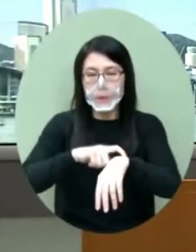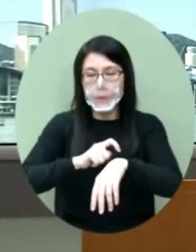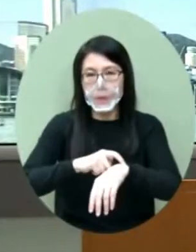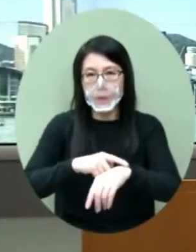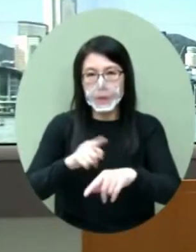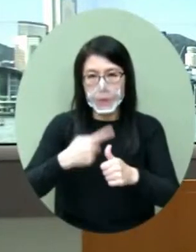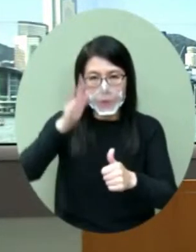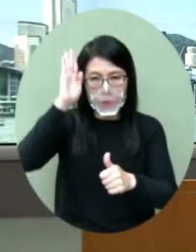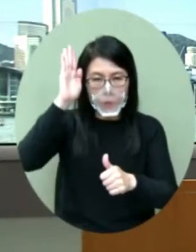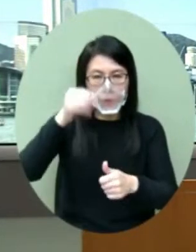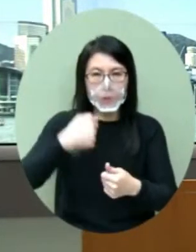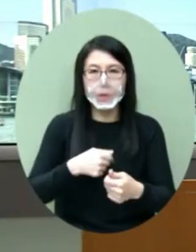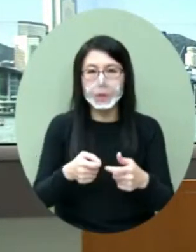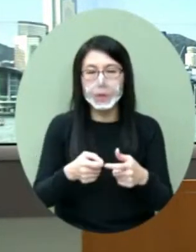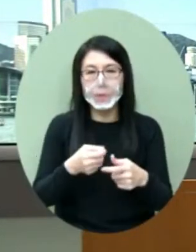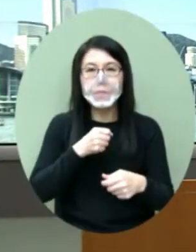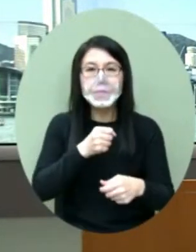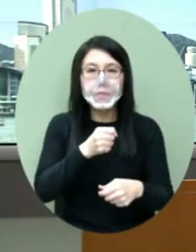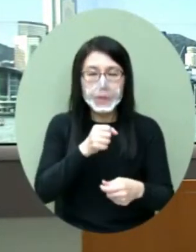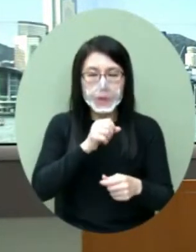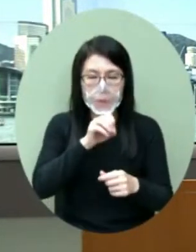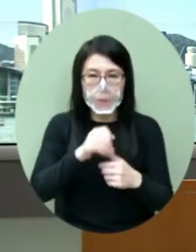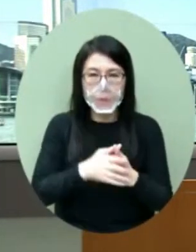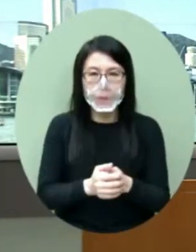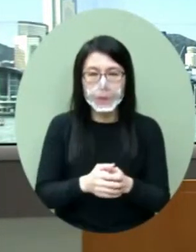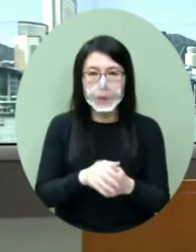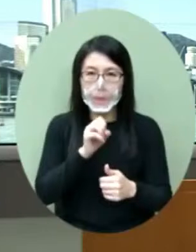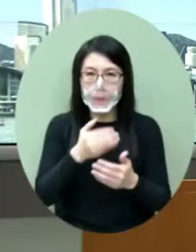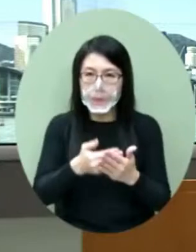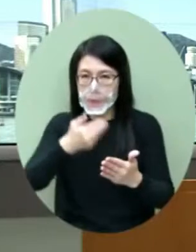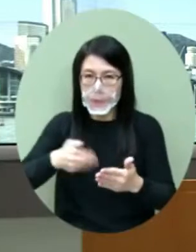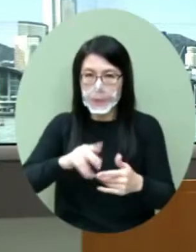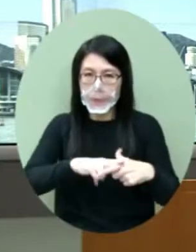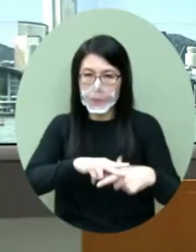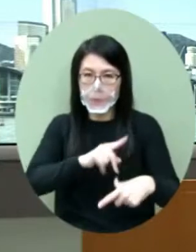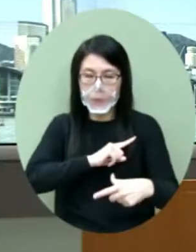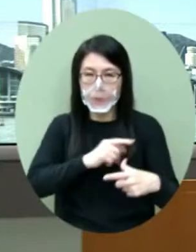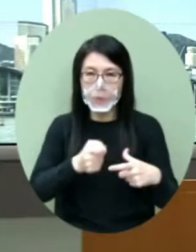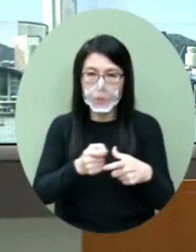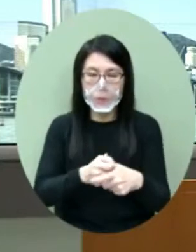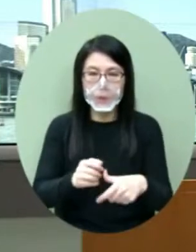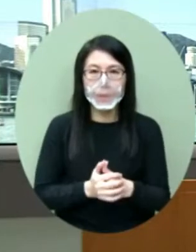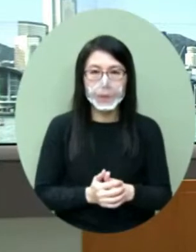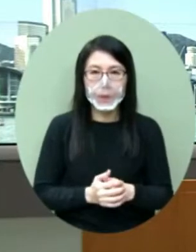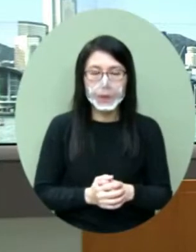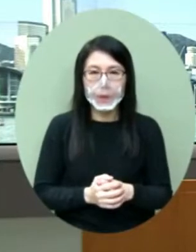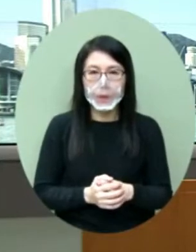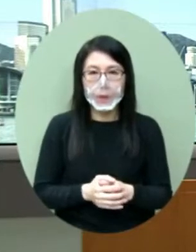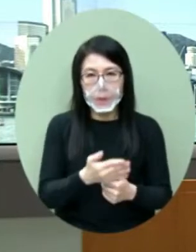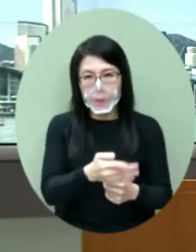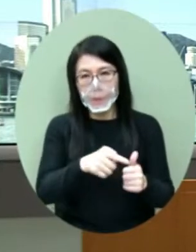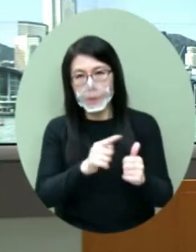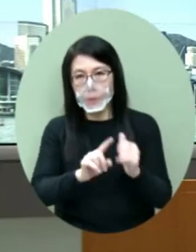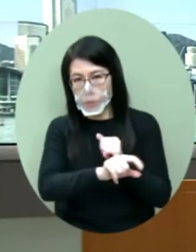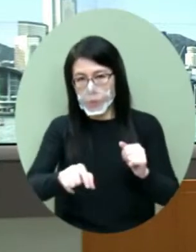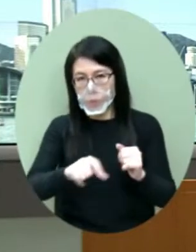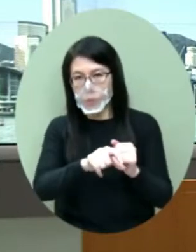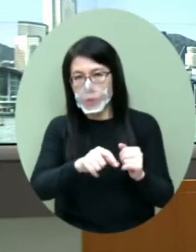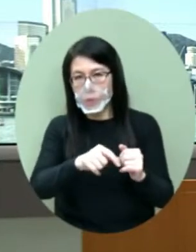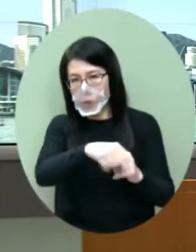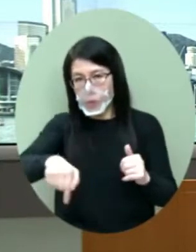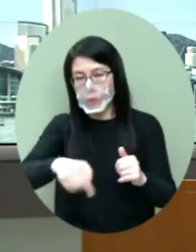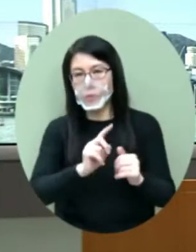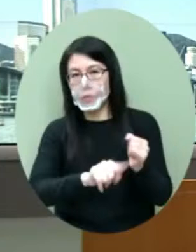work. Now is question time. Please raise your hand and use the microphone. We have you. Before you start, please identify